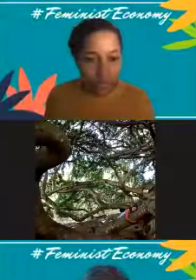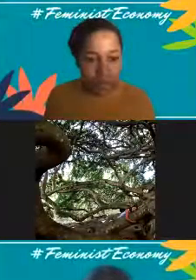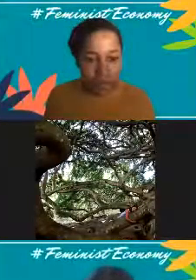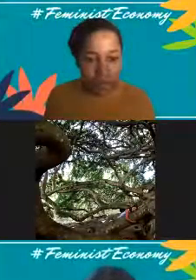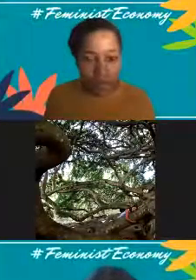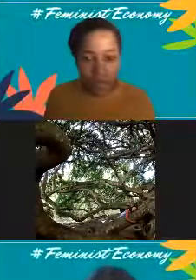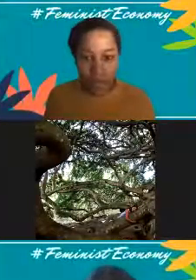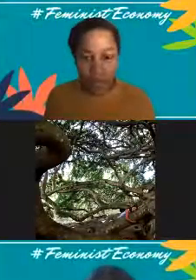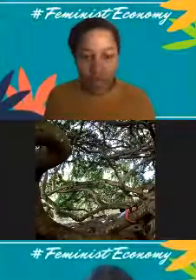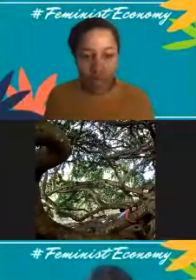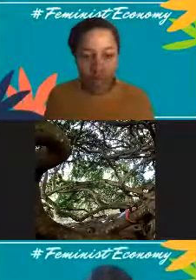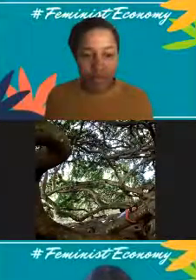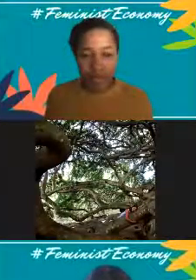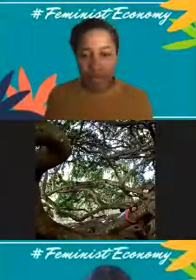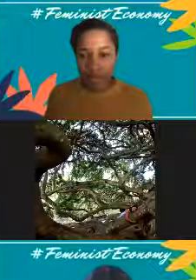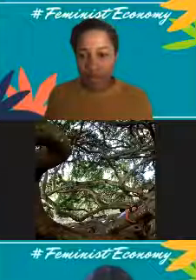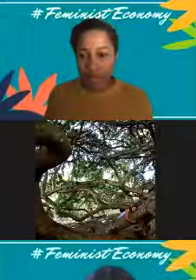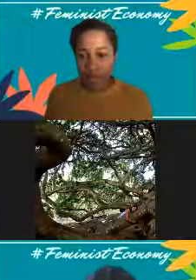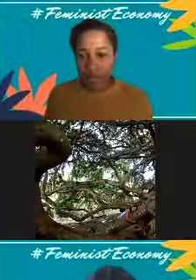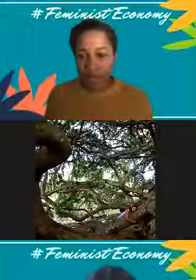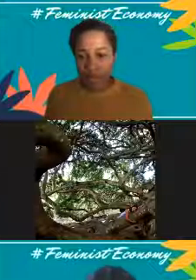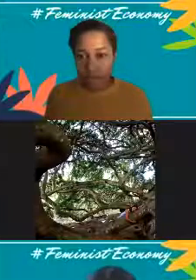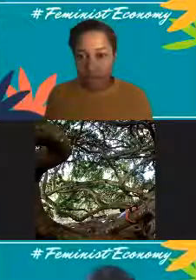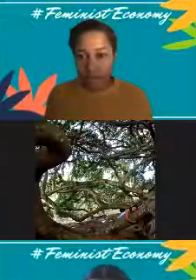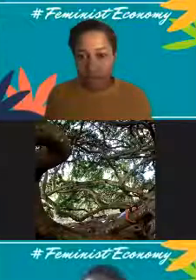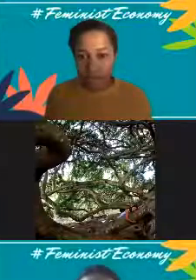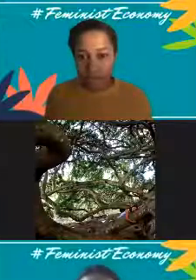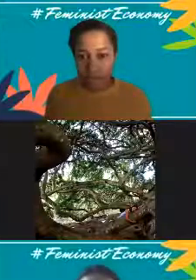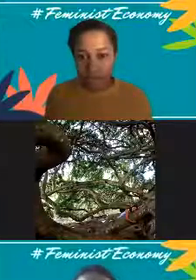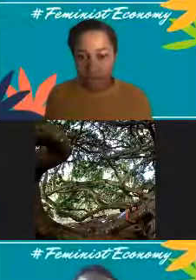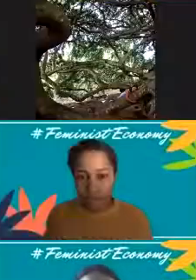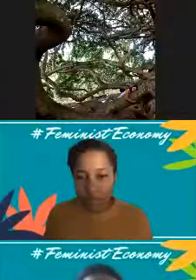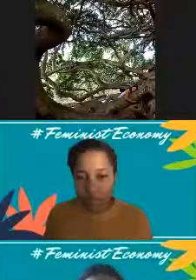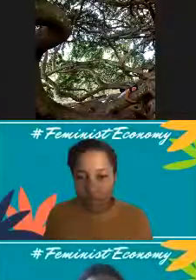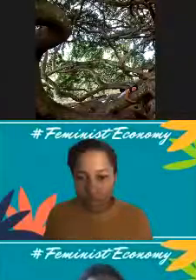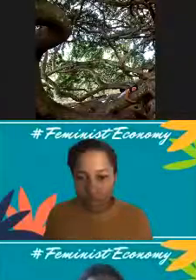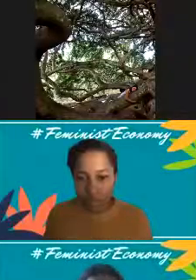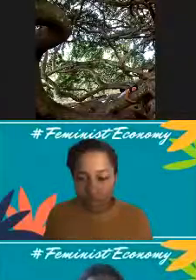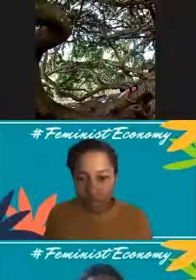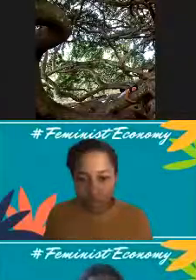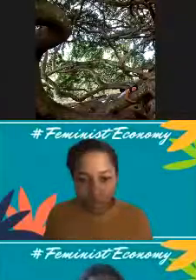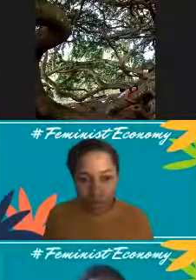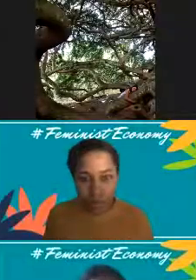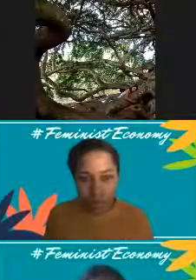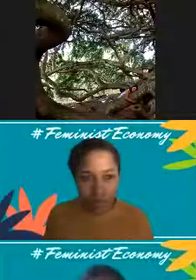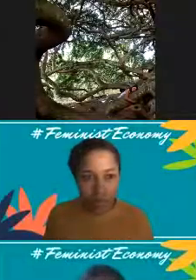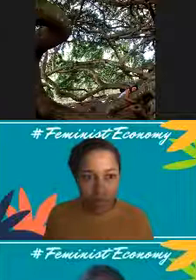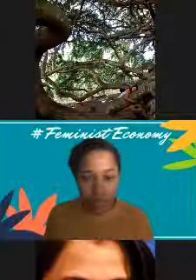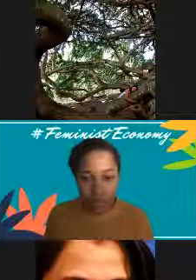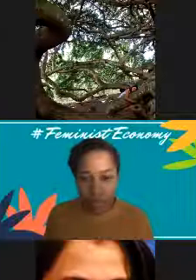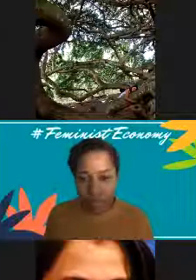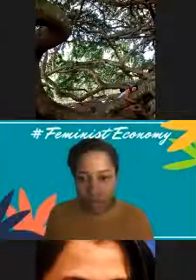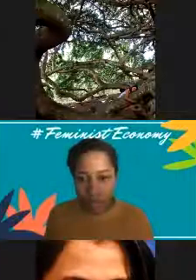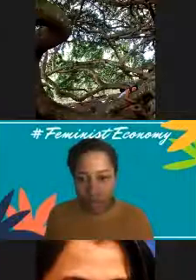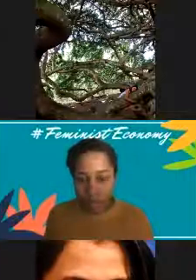Hi, everyone. Hola todos. So for those who need to access interpretation or who would like to